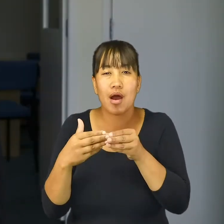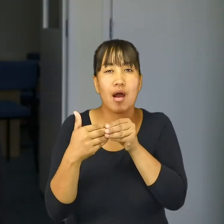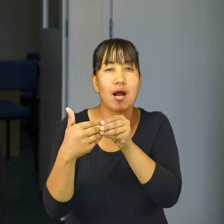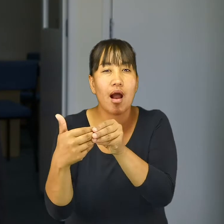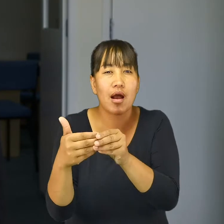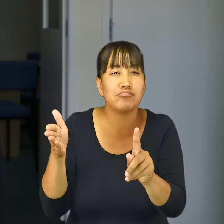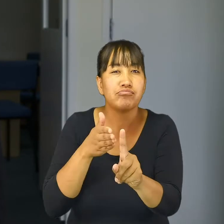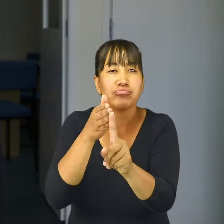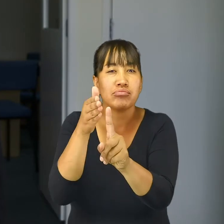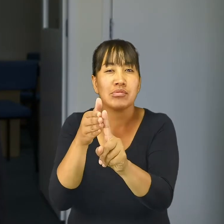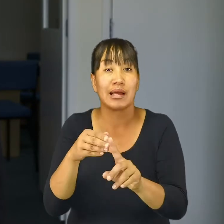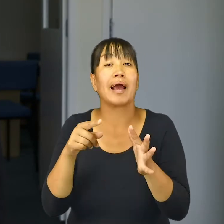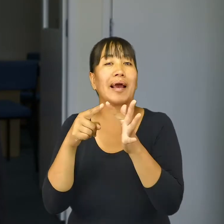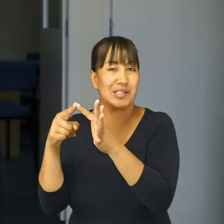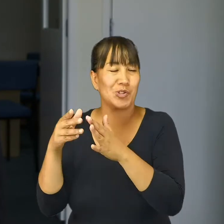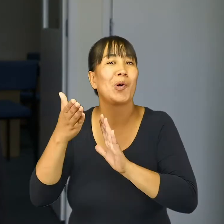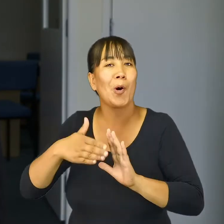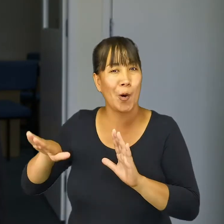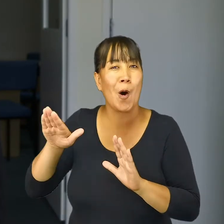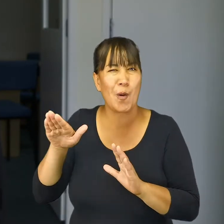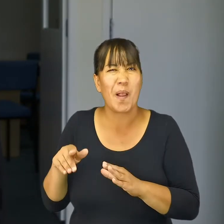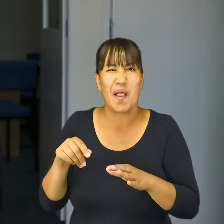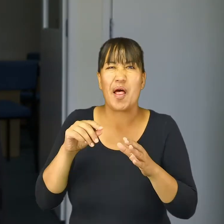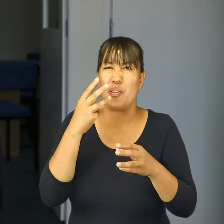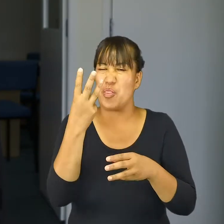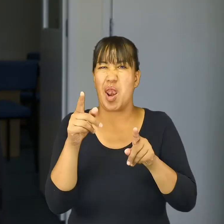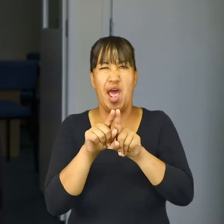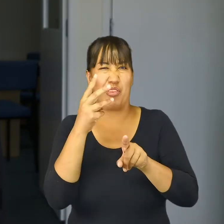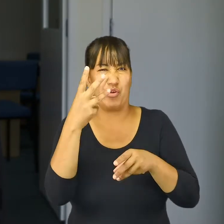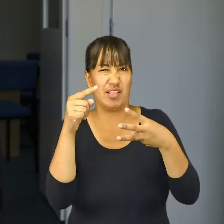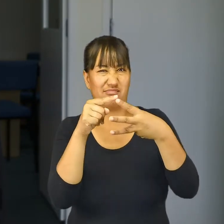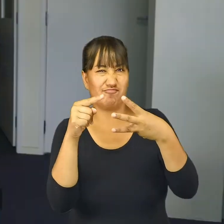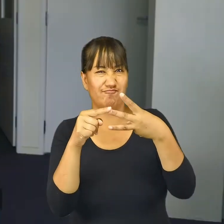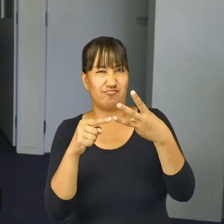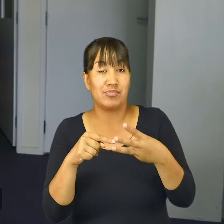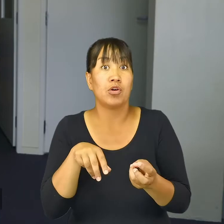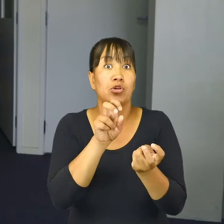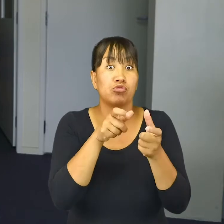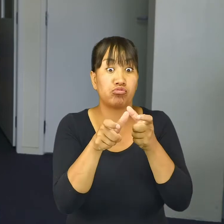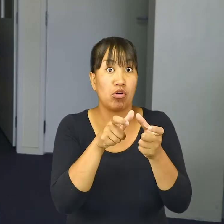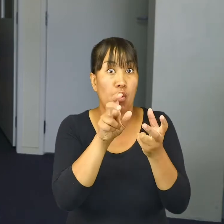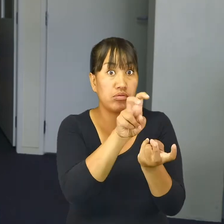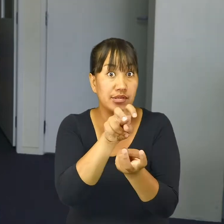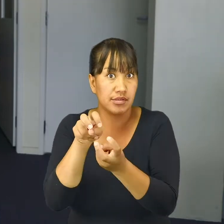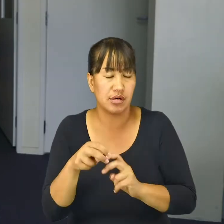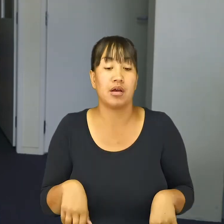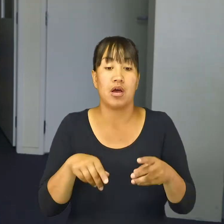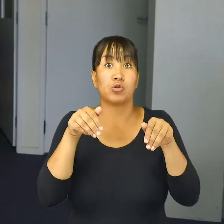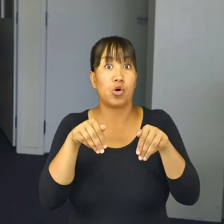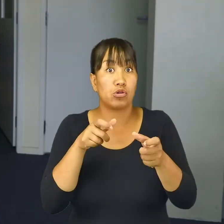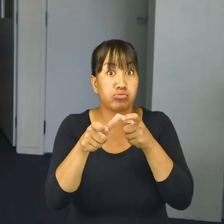them a corridor up the east coast. Now that's a combination of three things: predator control,